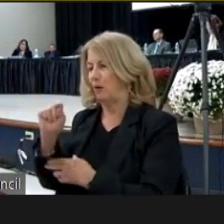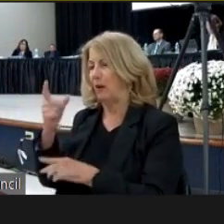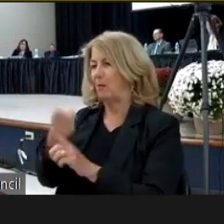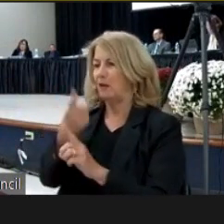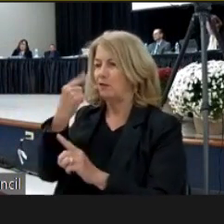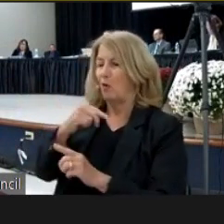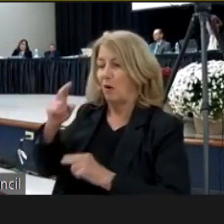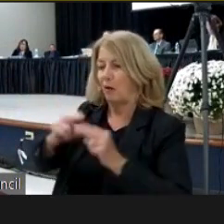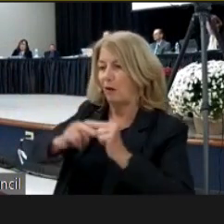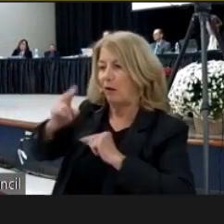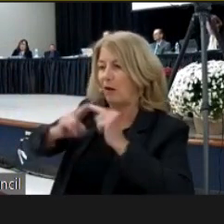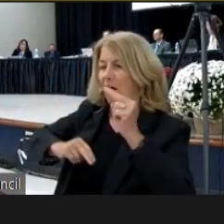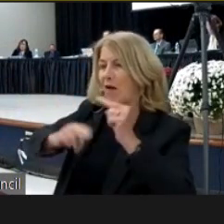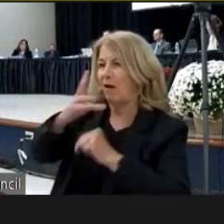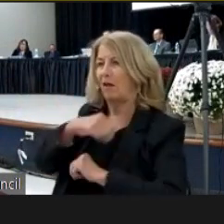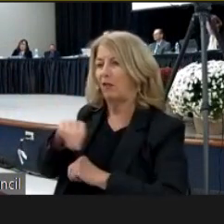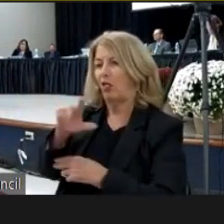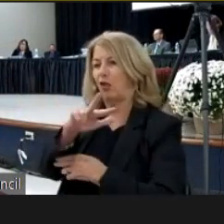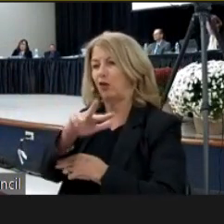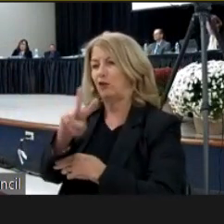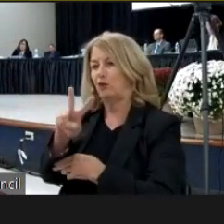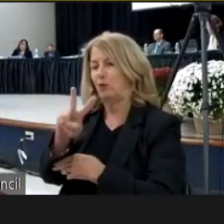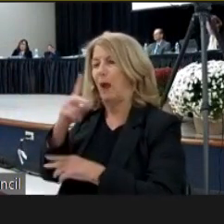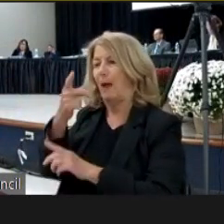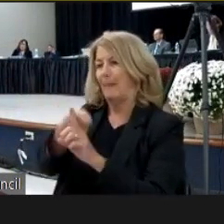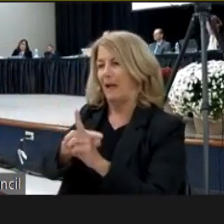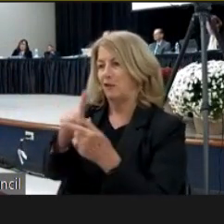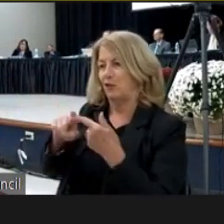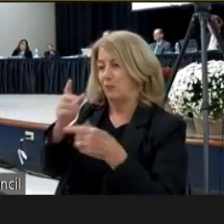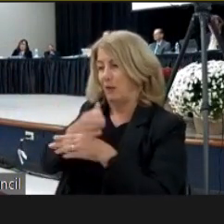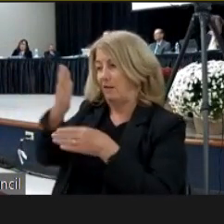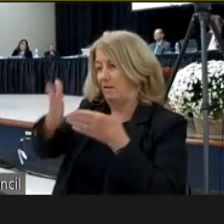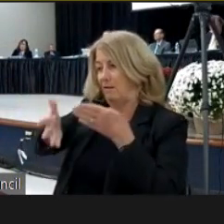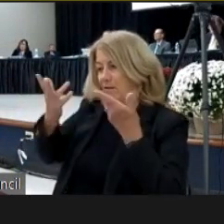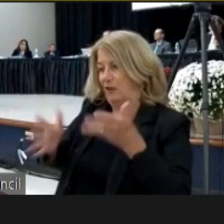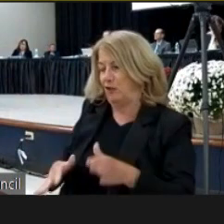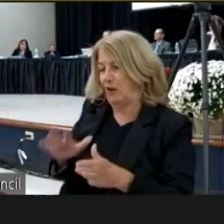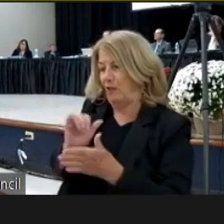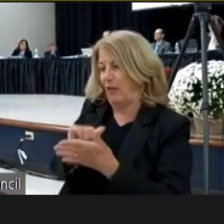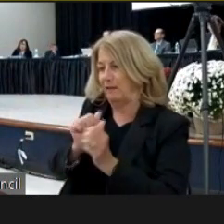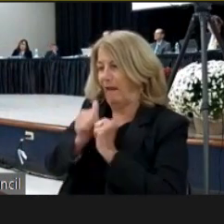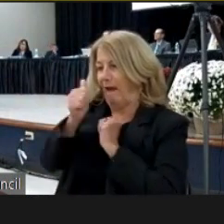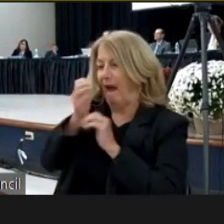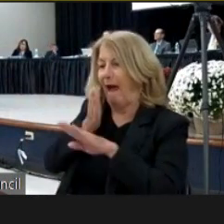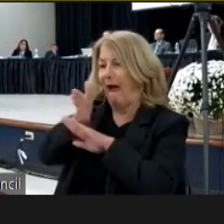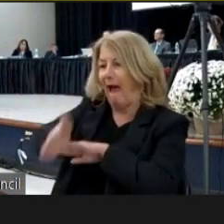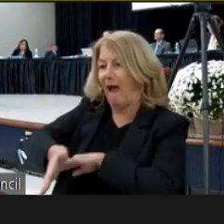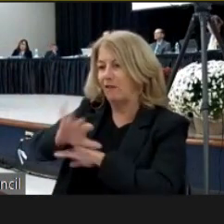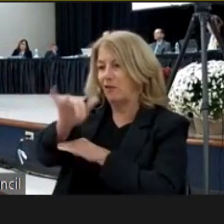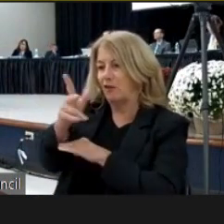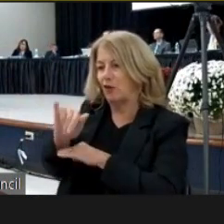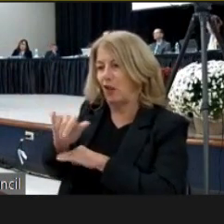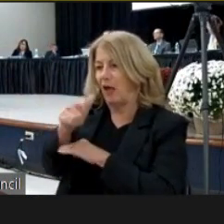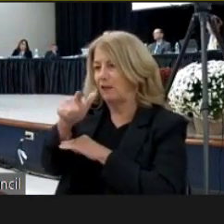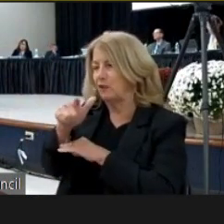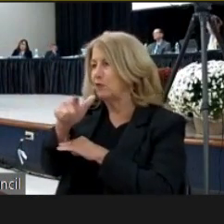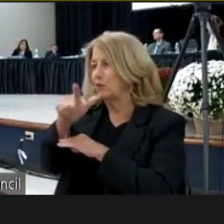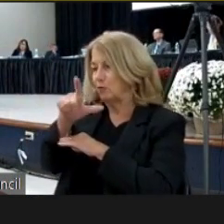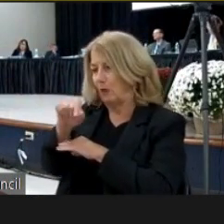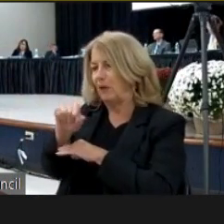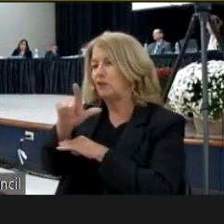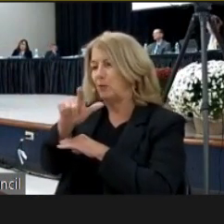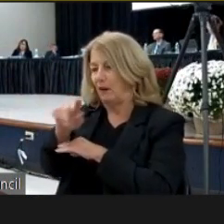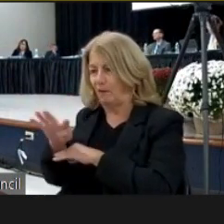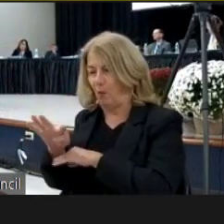So we're looking at about 32 months to be complete. Well, that gets us past that July 24 date that I was talking about earlier. So you could